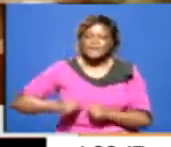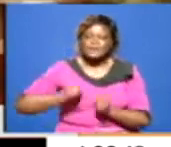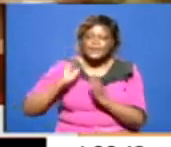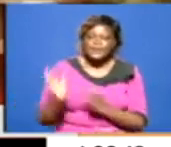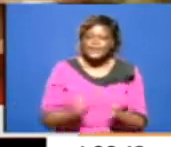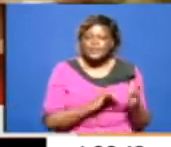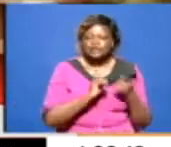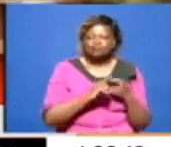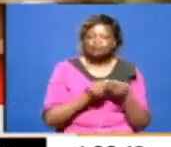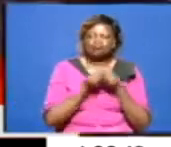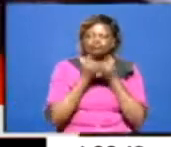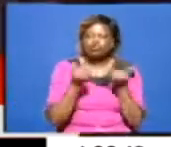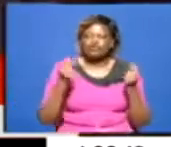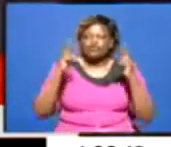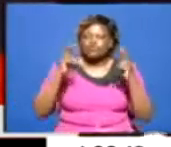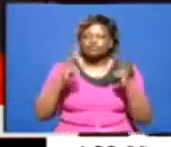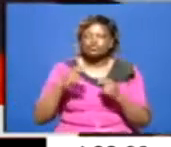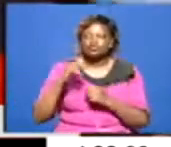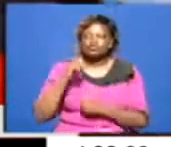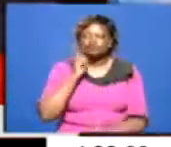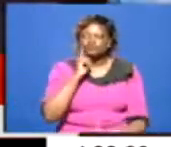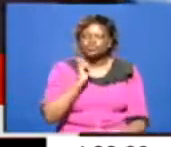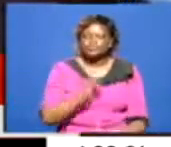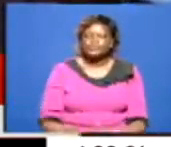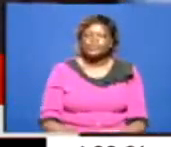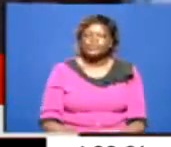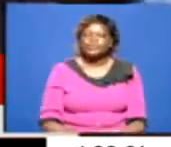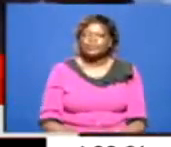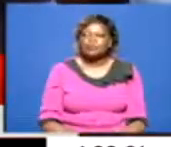tackle the issues of tomorrow. Well, you might think-